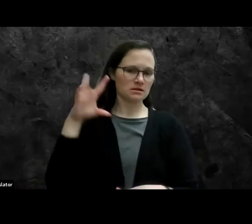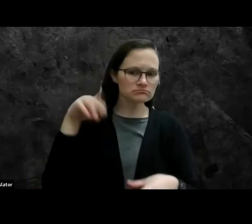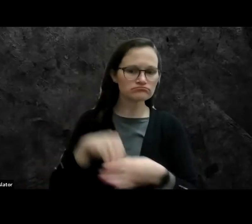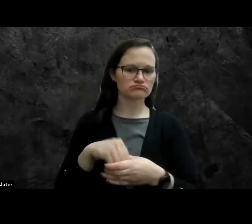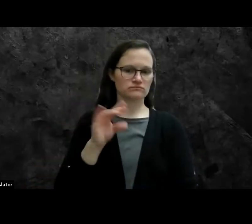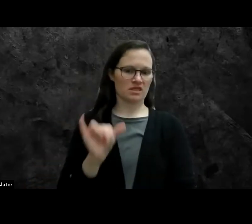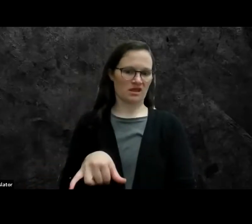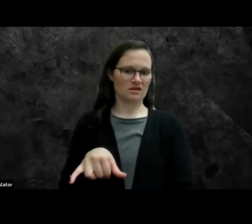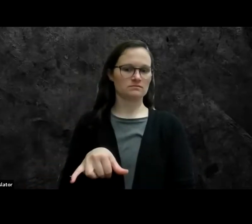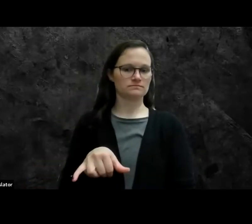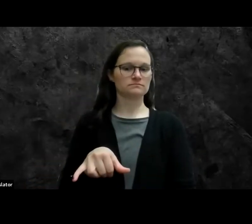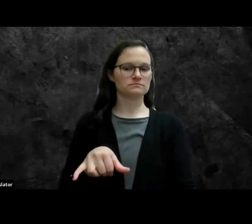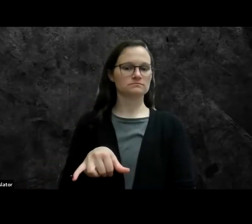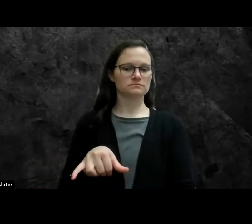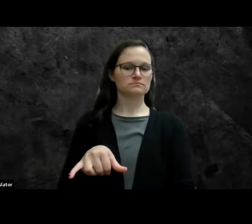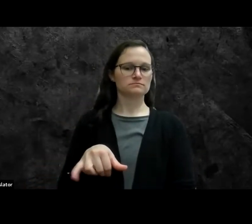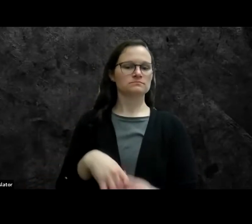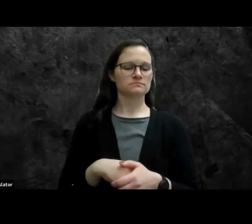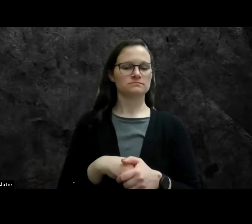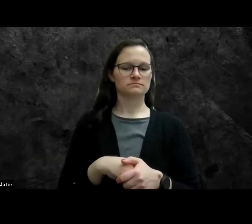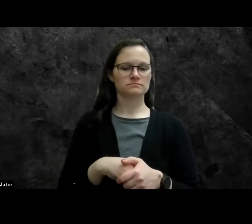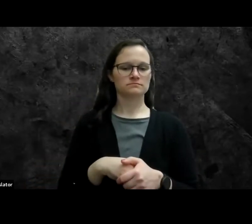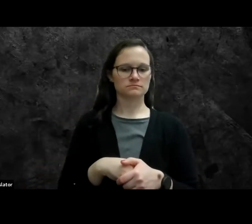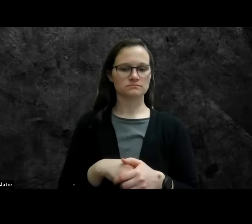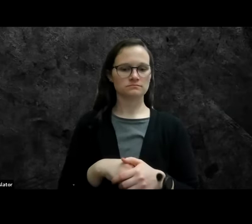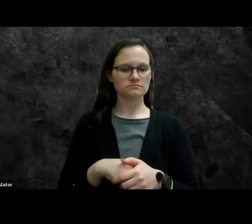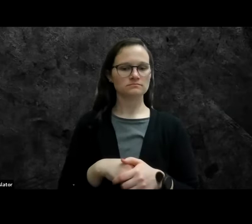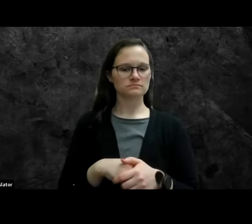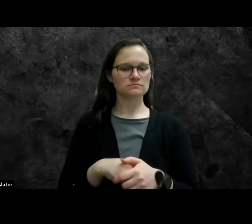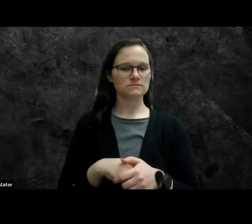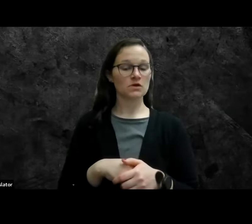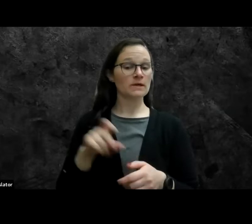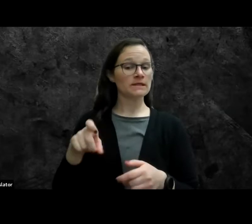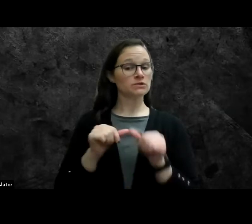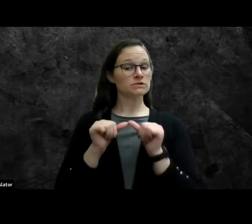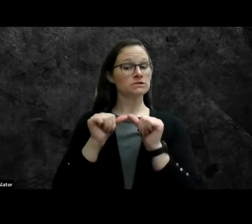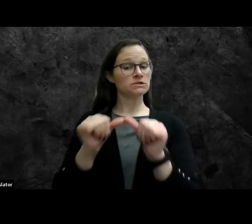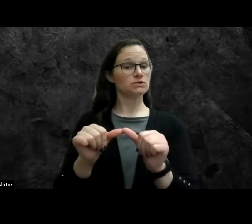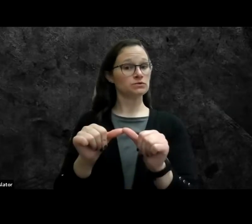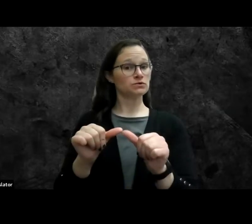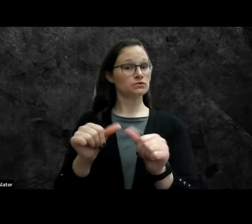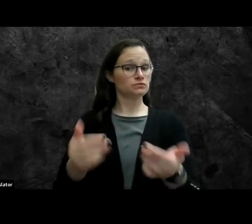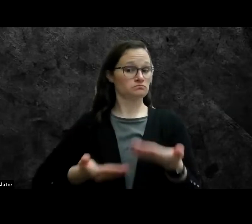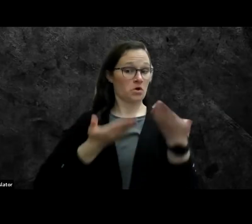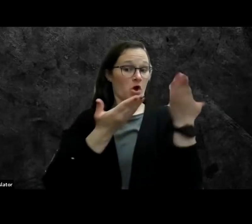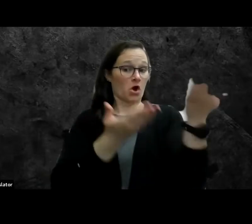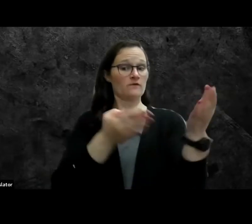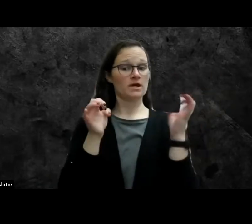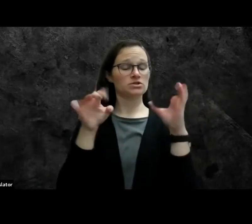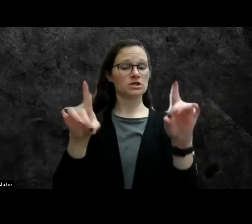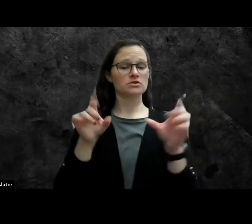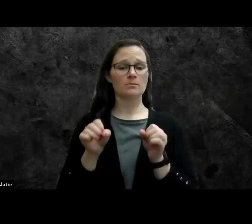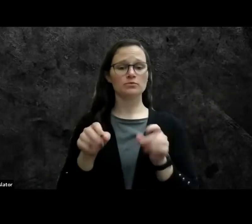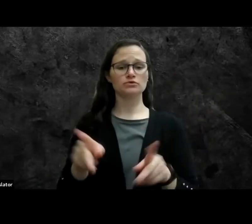we also continue to provide the educational opportunities that we have committed to do. And specifically,